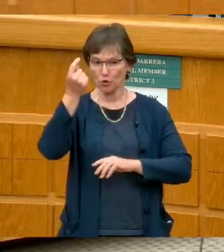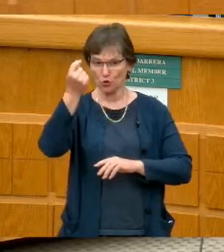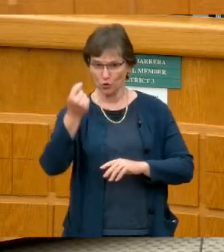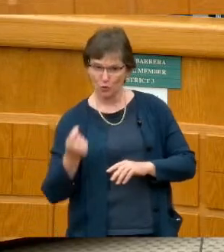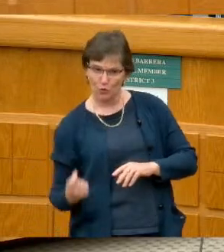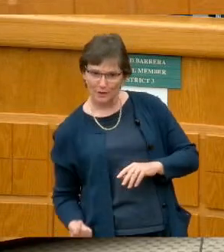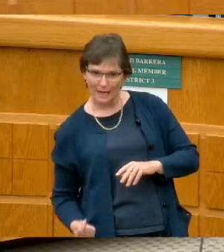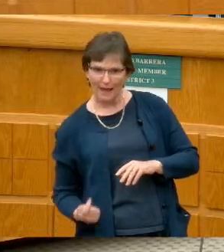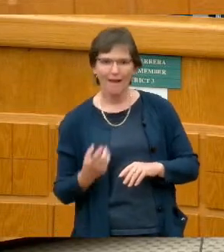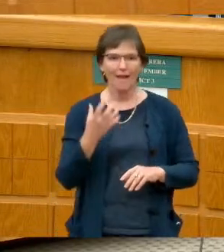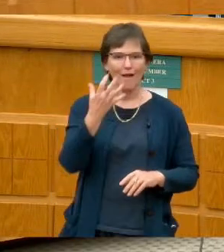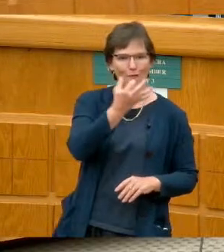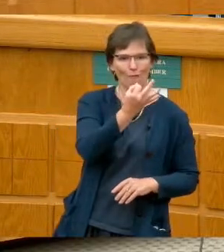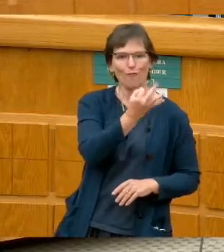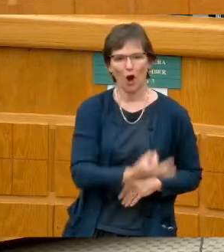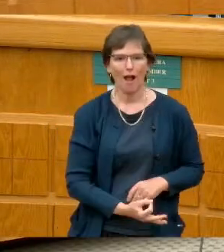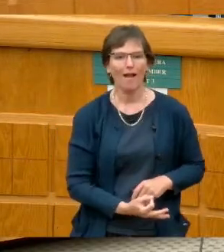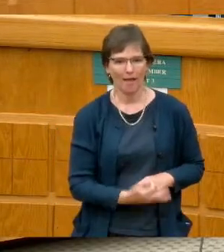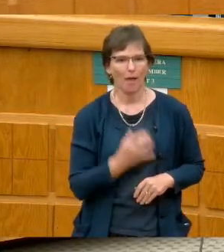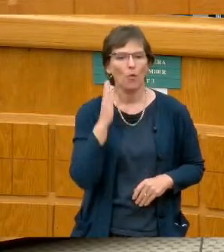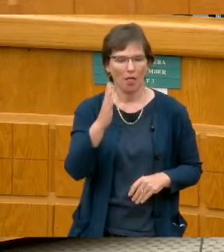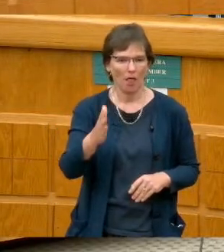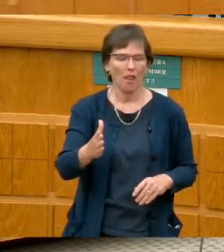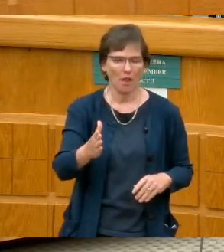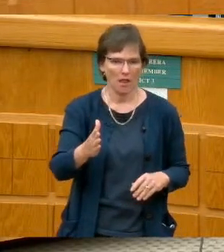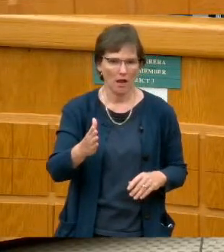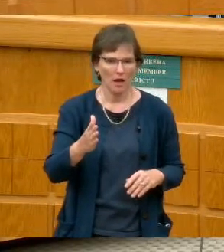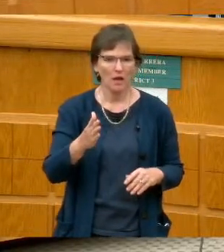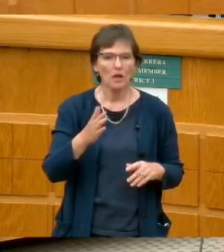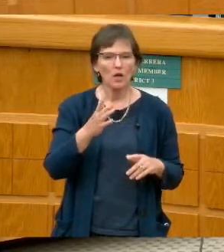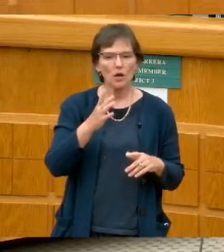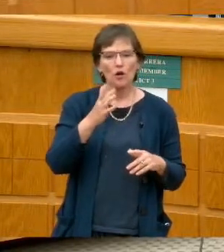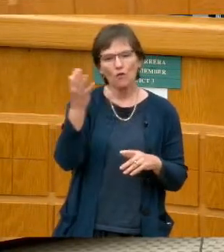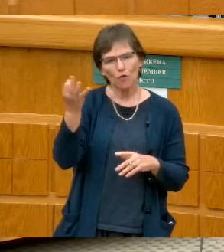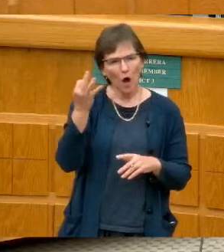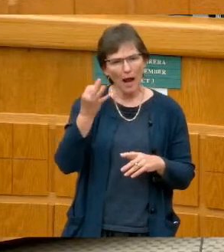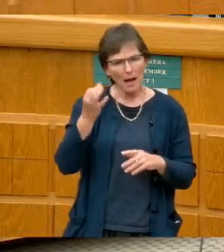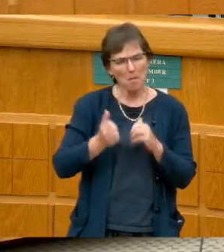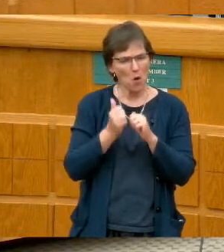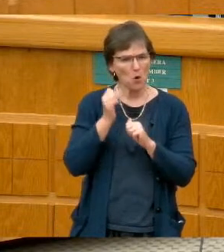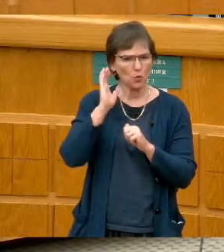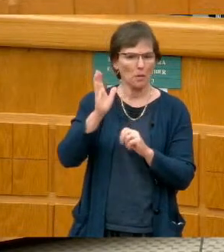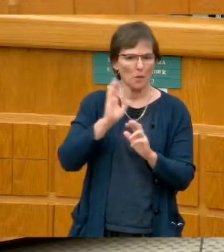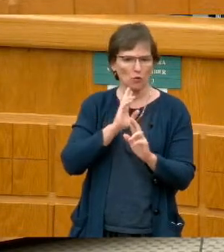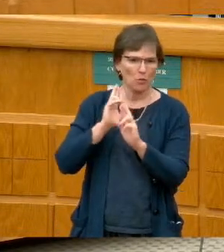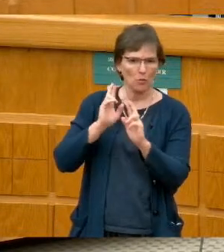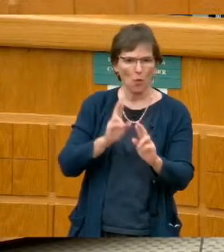Our Friday briefing primarily will be the report from Texas A&M Corpus Christi.